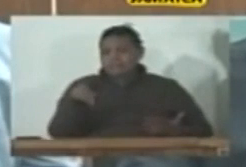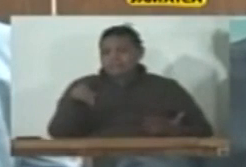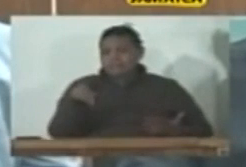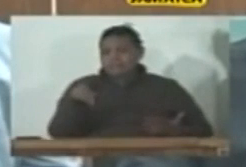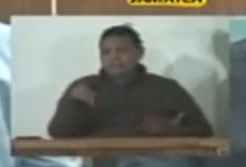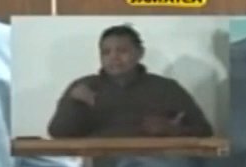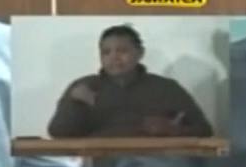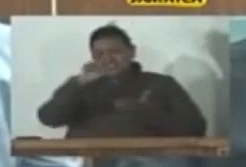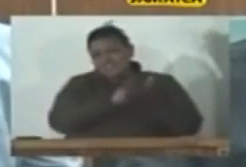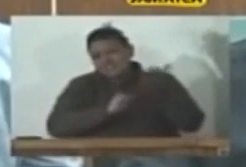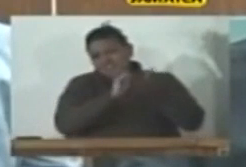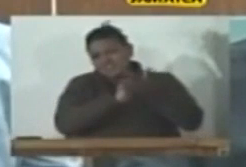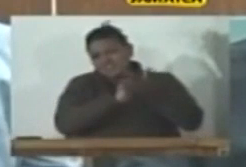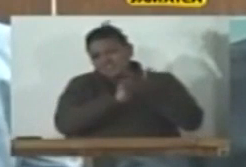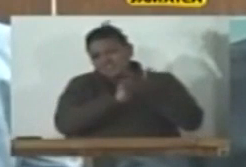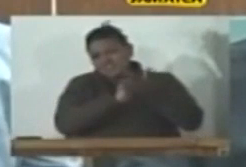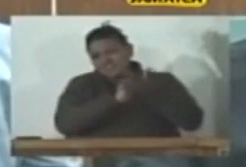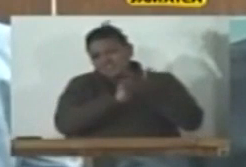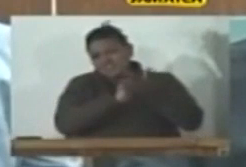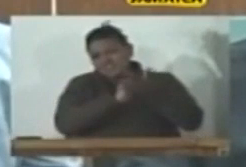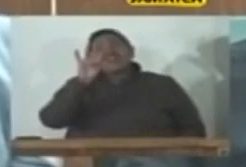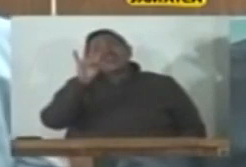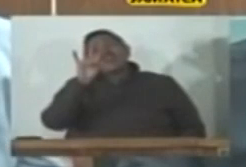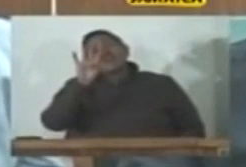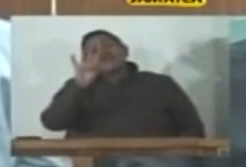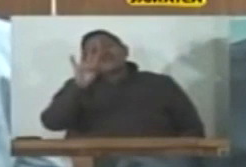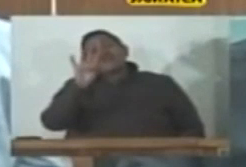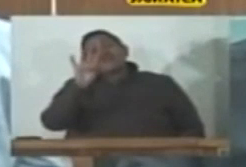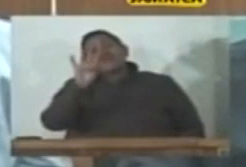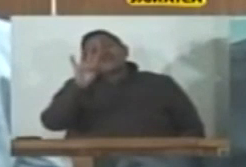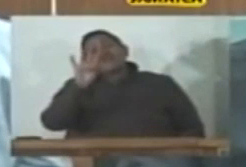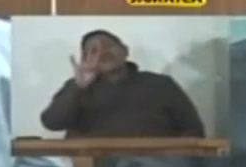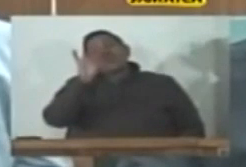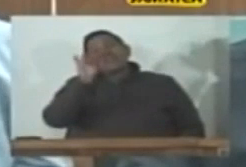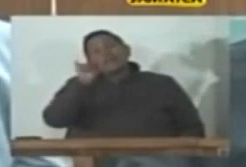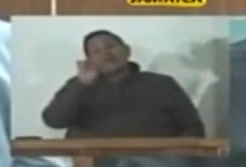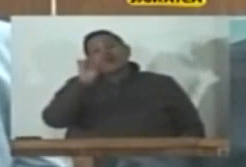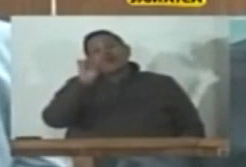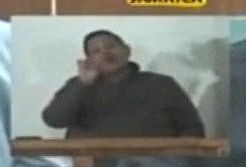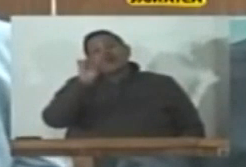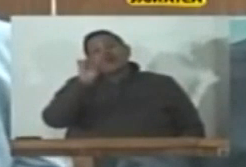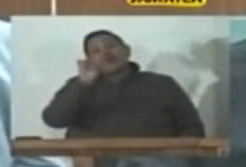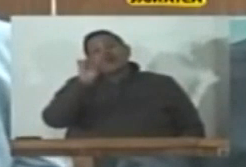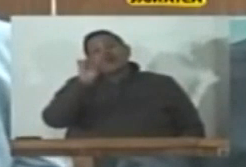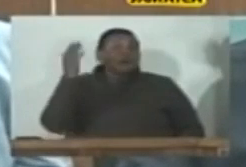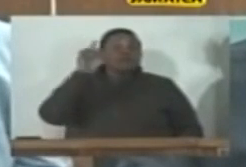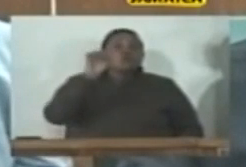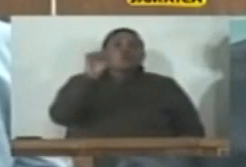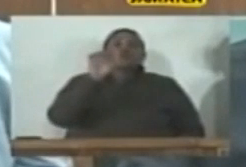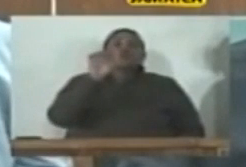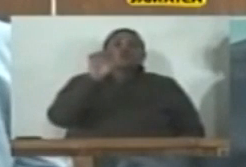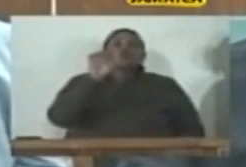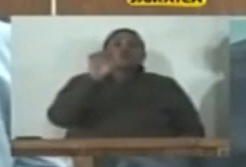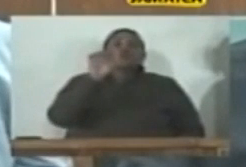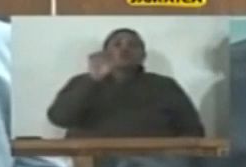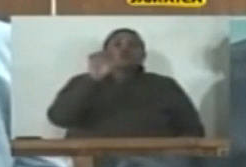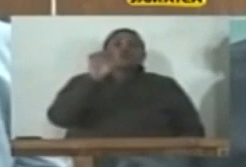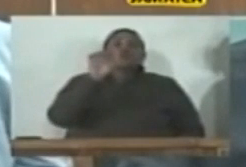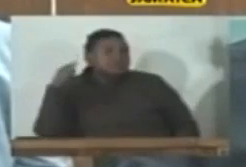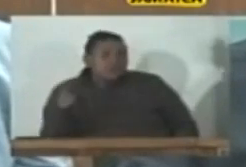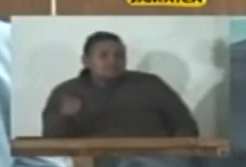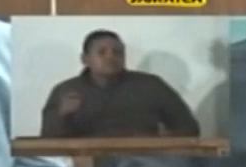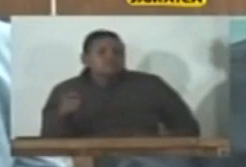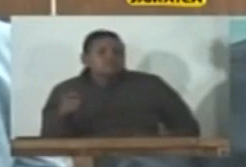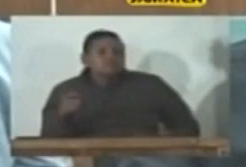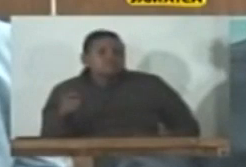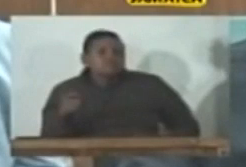to 158.3 billion. We must ask why the government hasn't shown some regard for the people